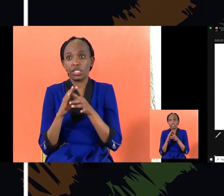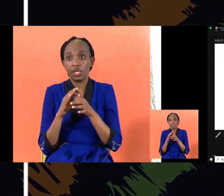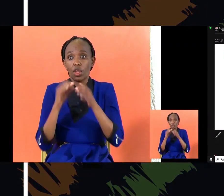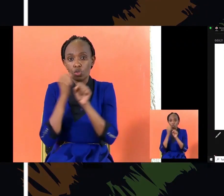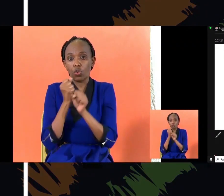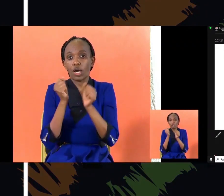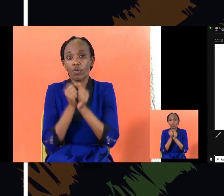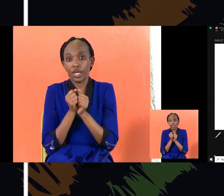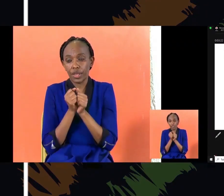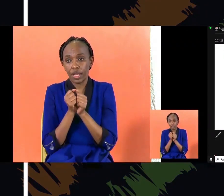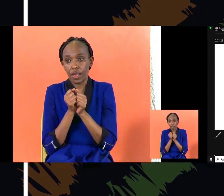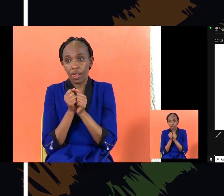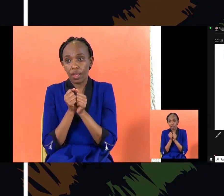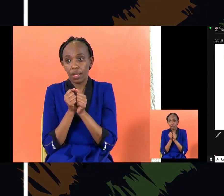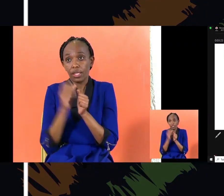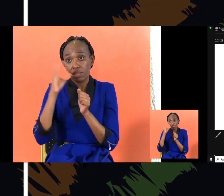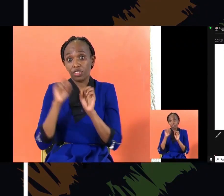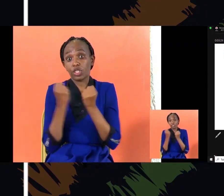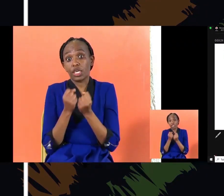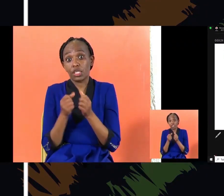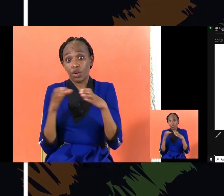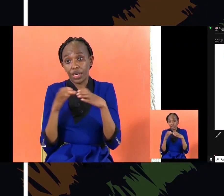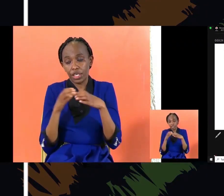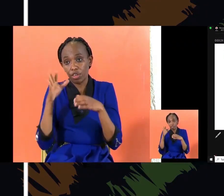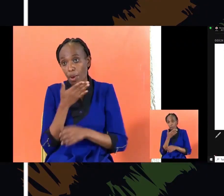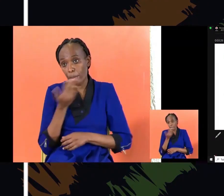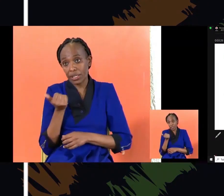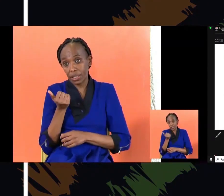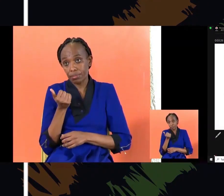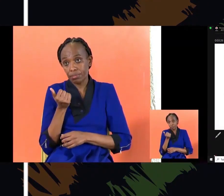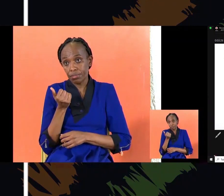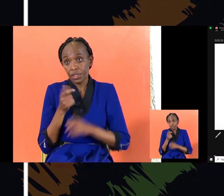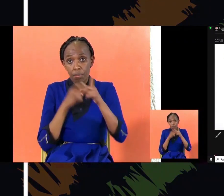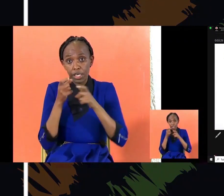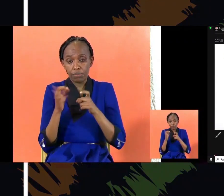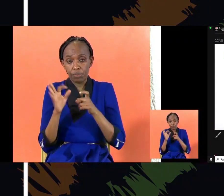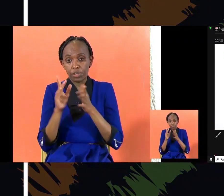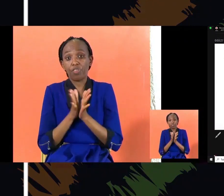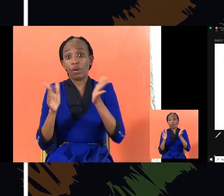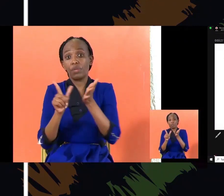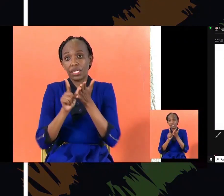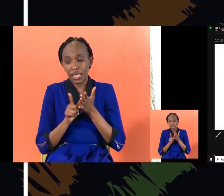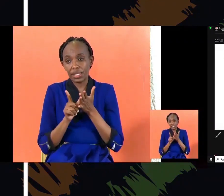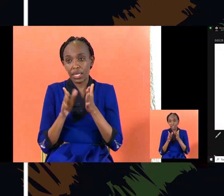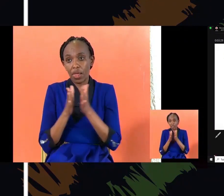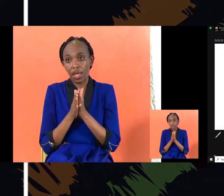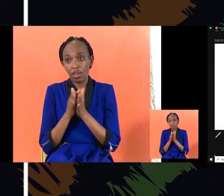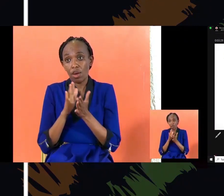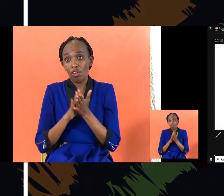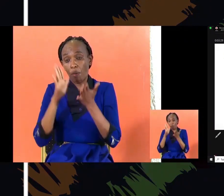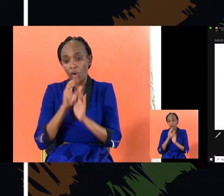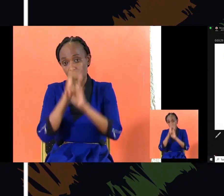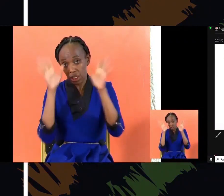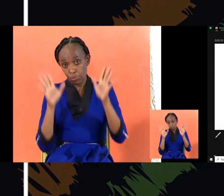collaborate with civil society organization for a better management of the public debt and for more